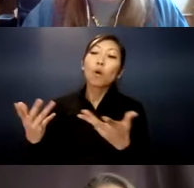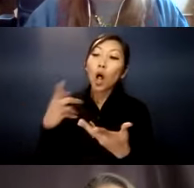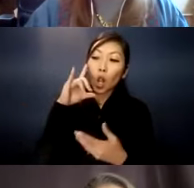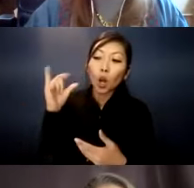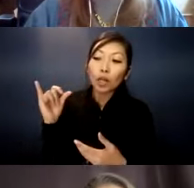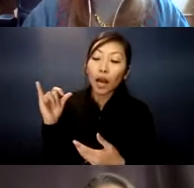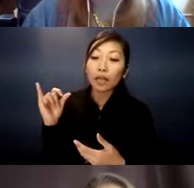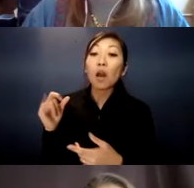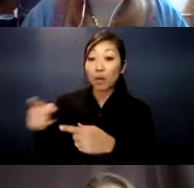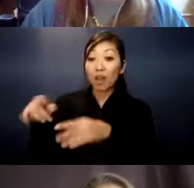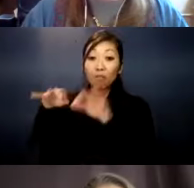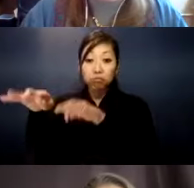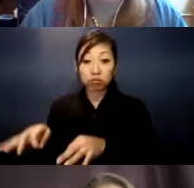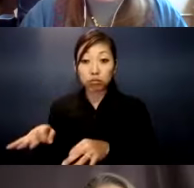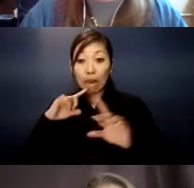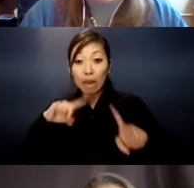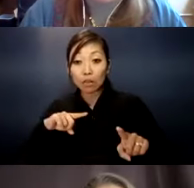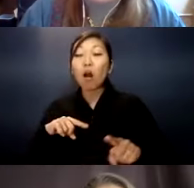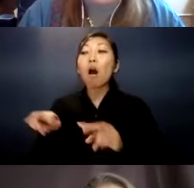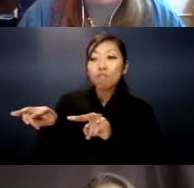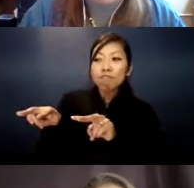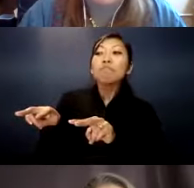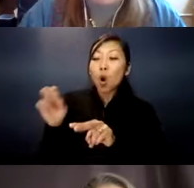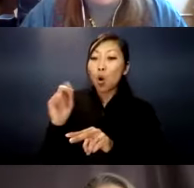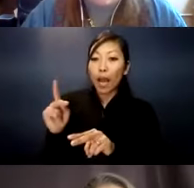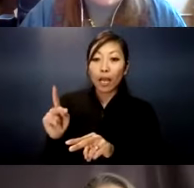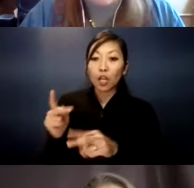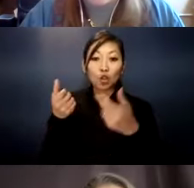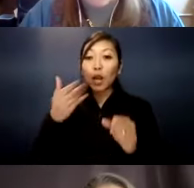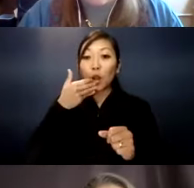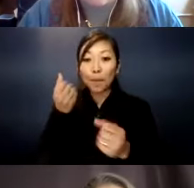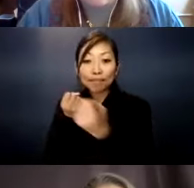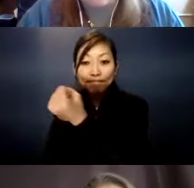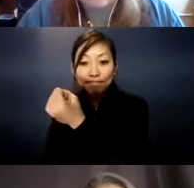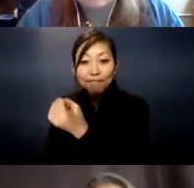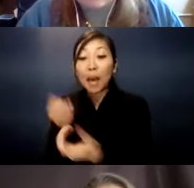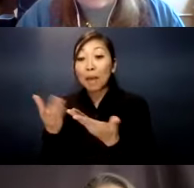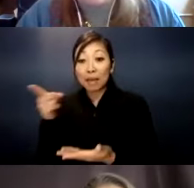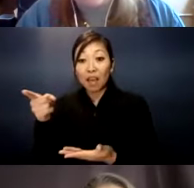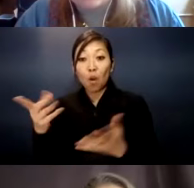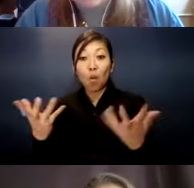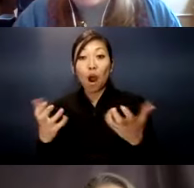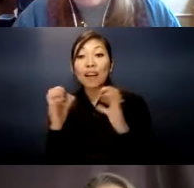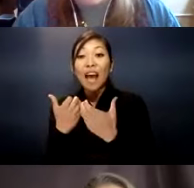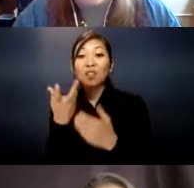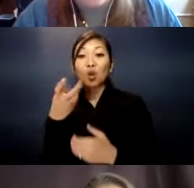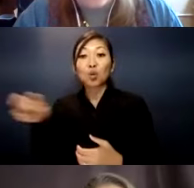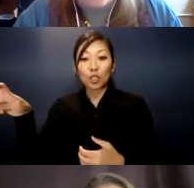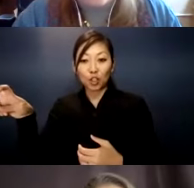there. Sometimes what a young person wants is just to switch classes so they don't have to see this person